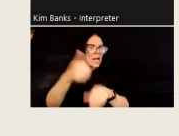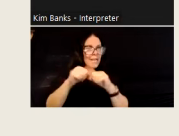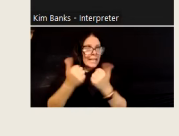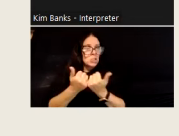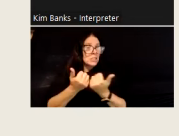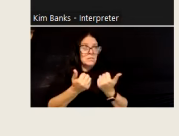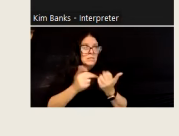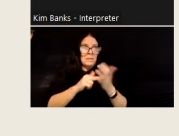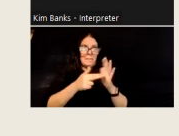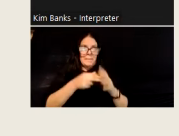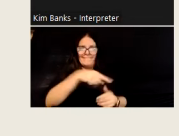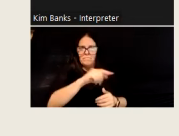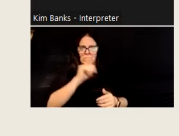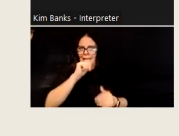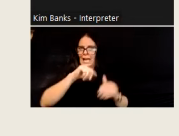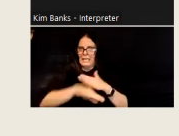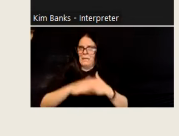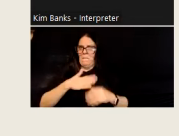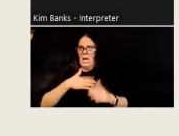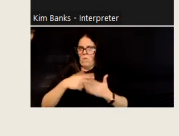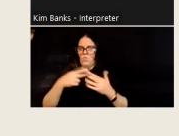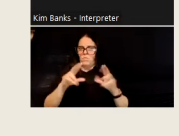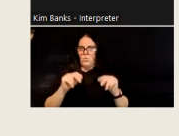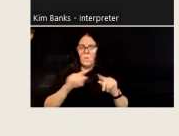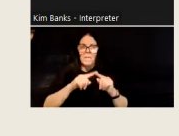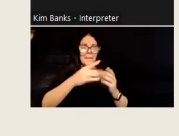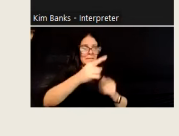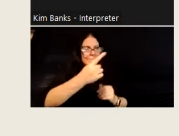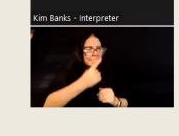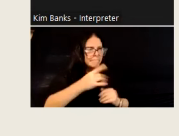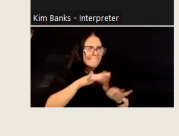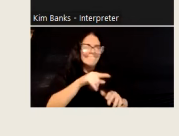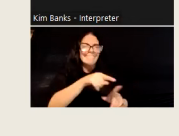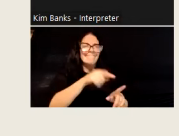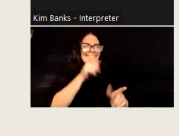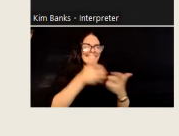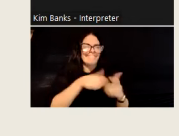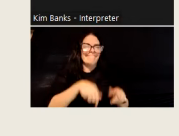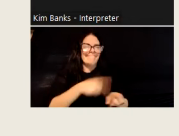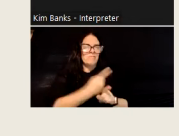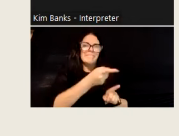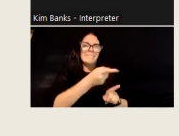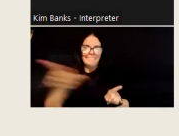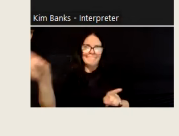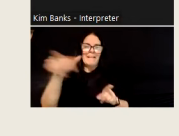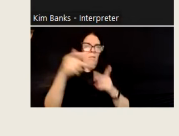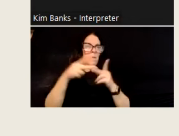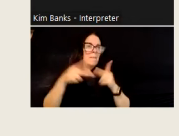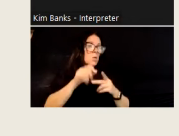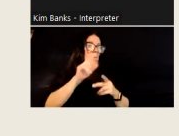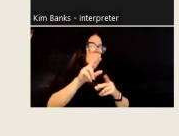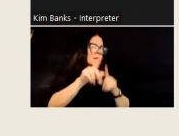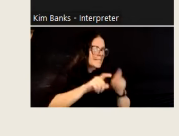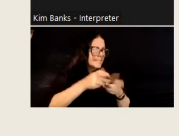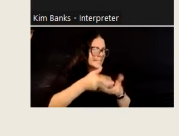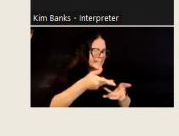your program as well. Those are people who in your initial triage and perhaps intake questioning